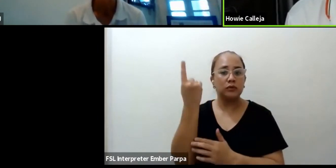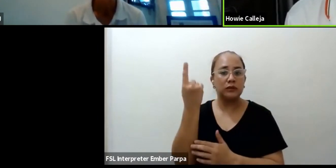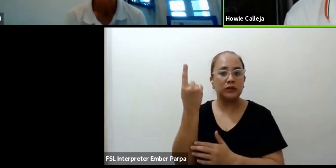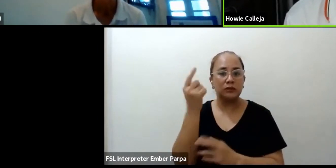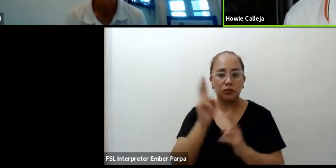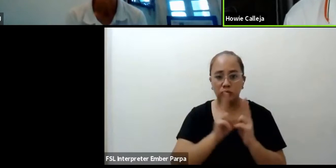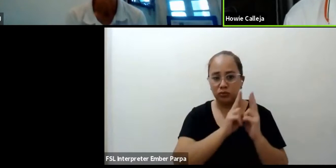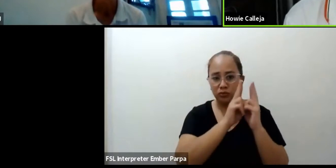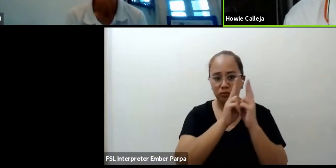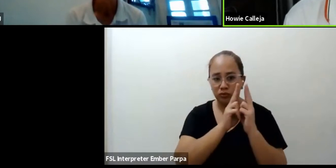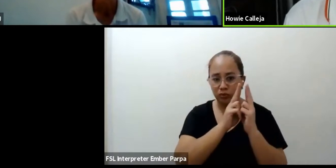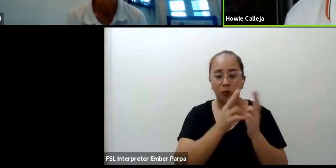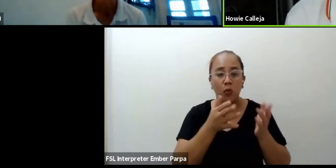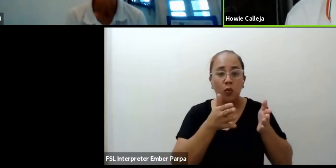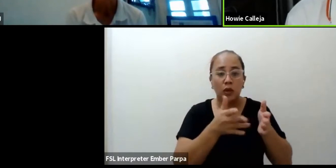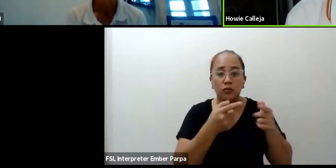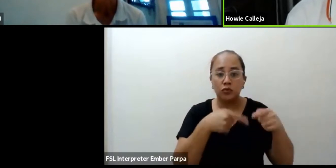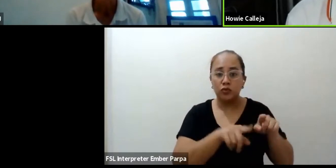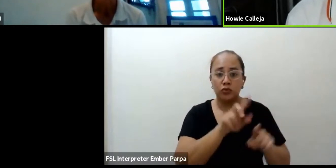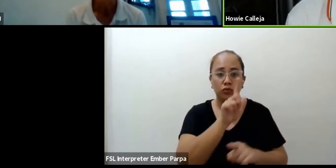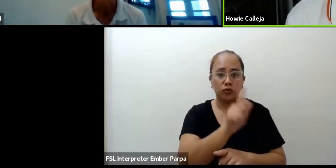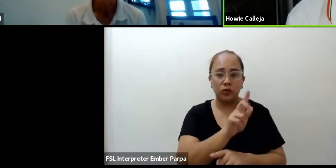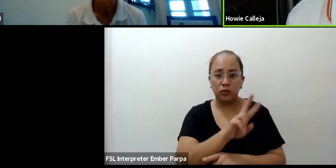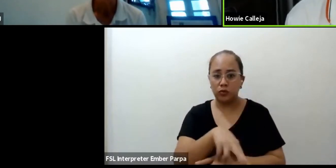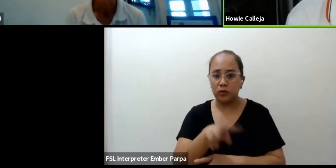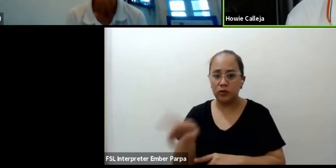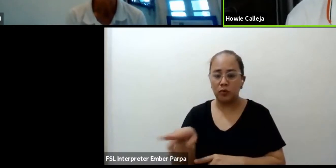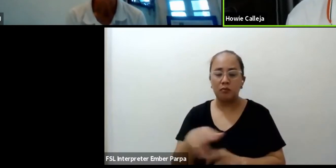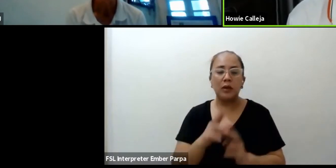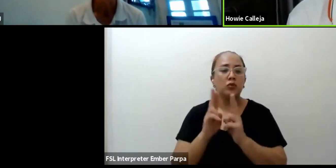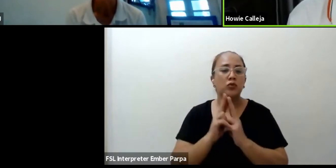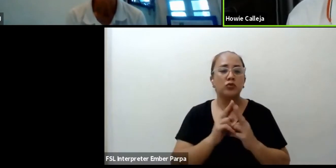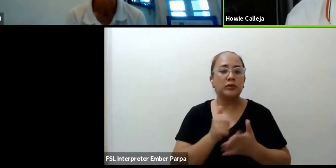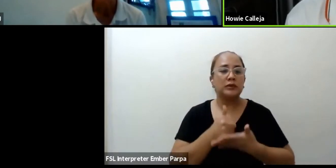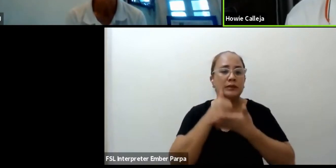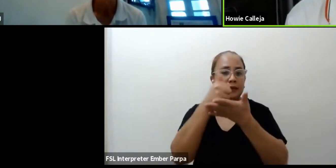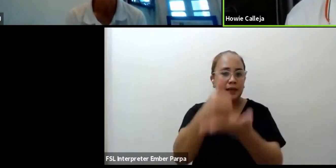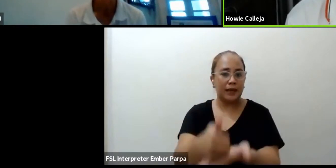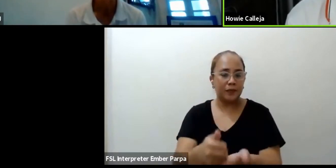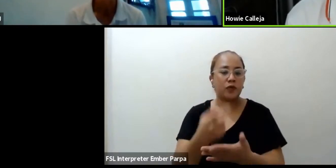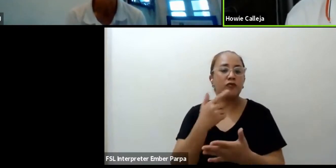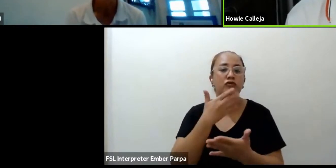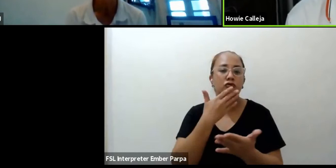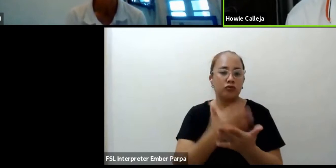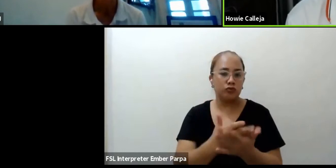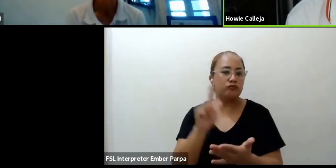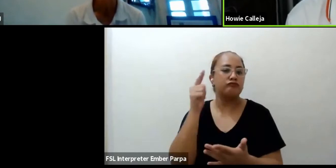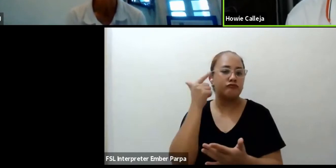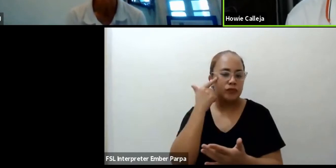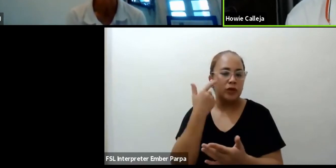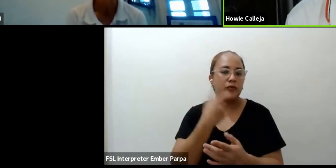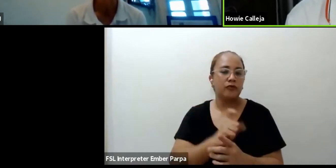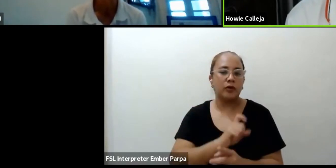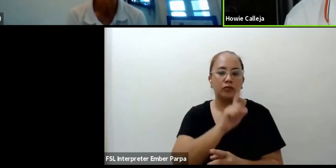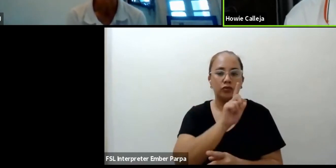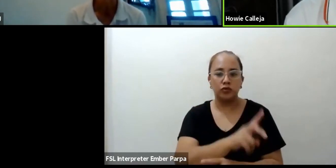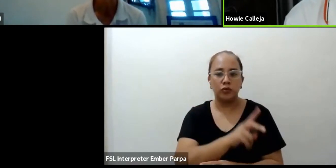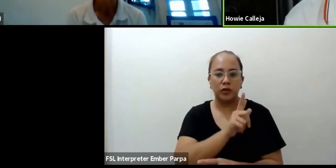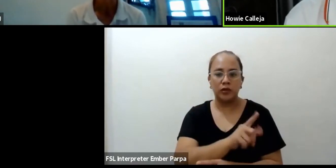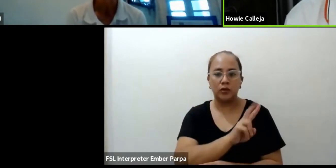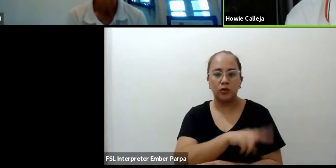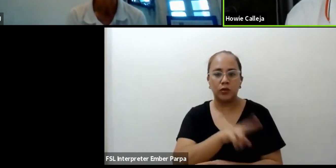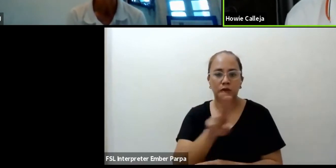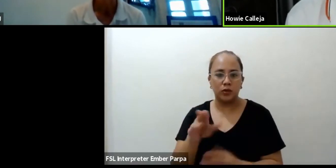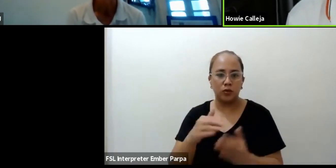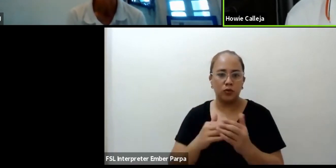ticket for 2022, but also a unified response for good governance from 2022 and